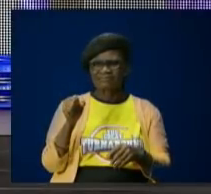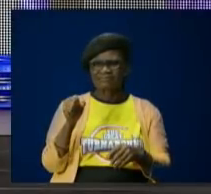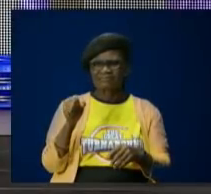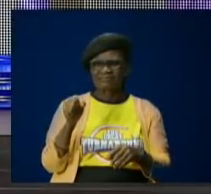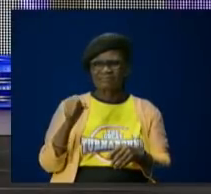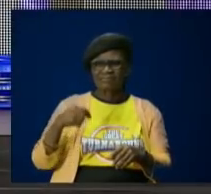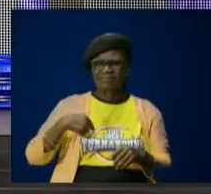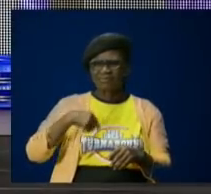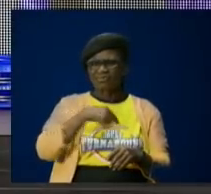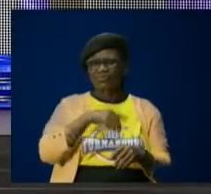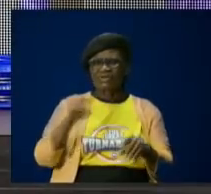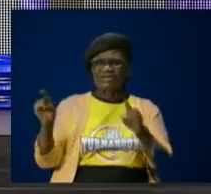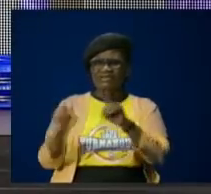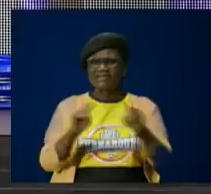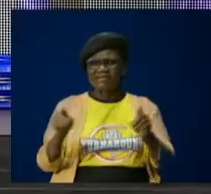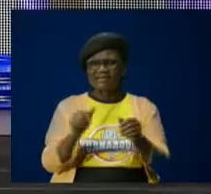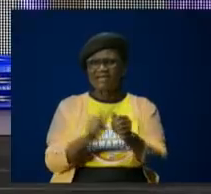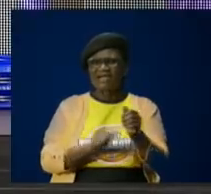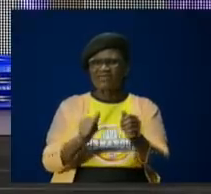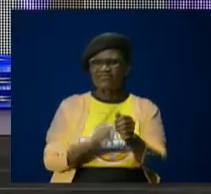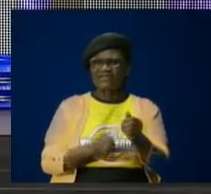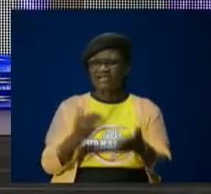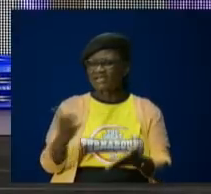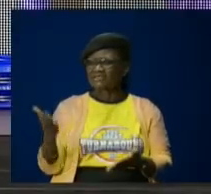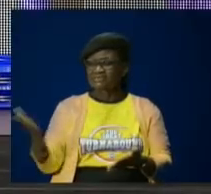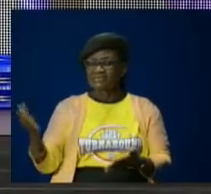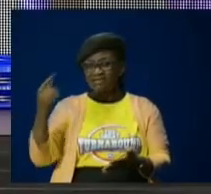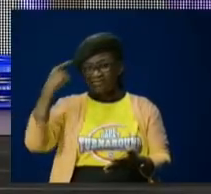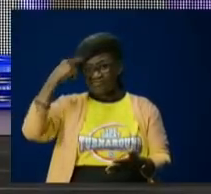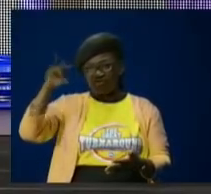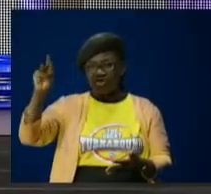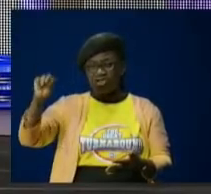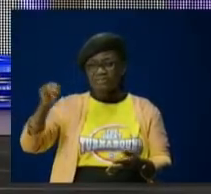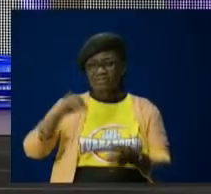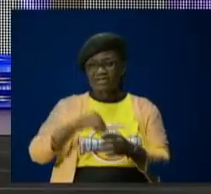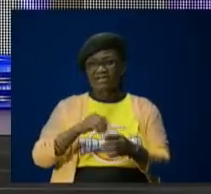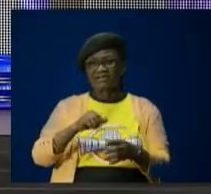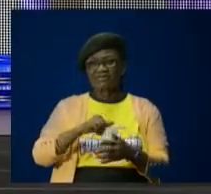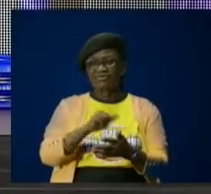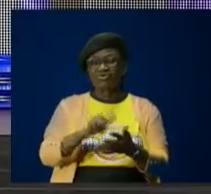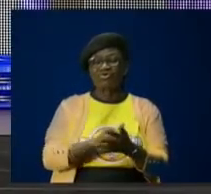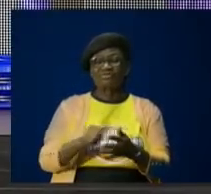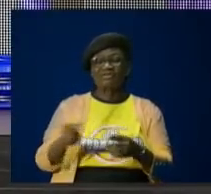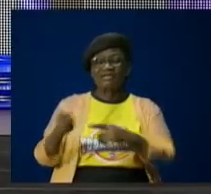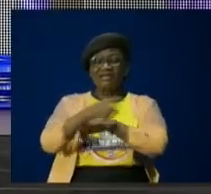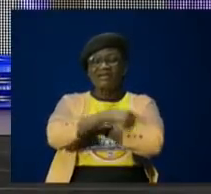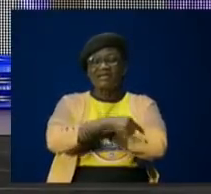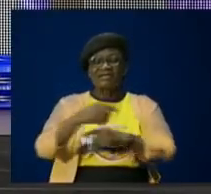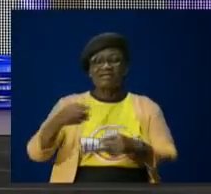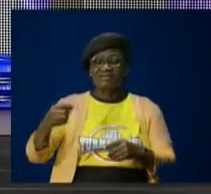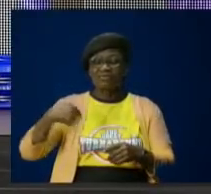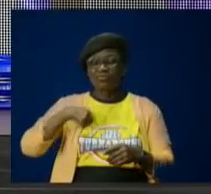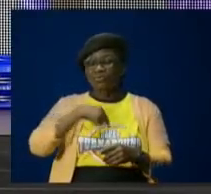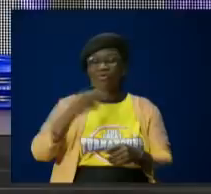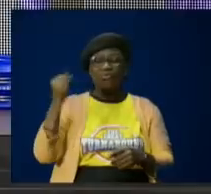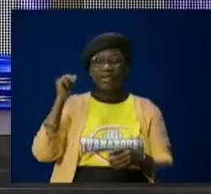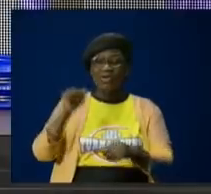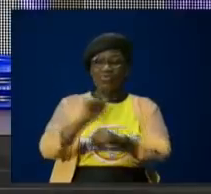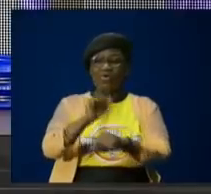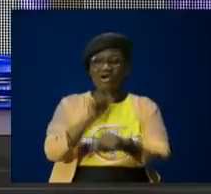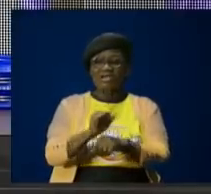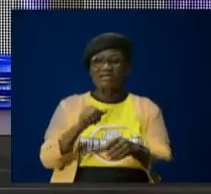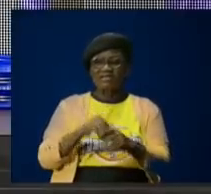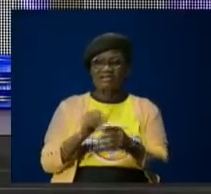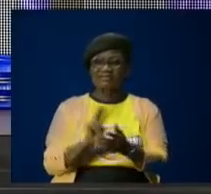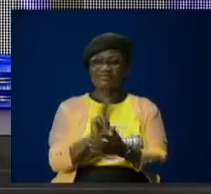We did everything for him, because in those days, you know, we were working in the university, we had a little more money than